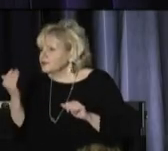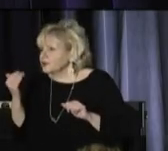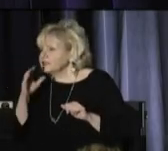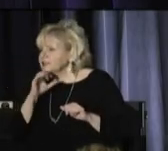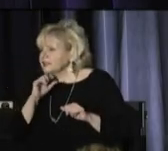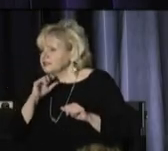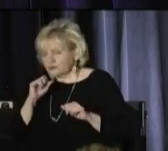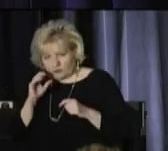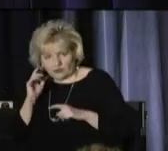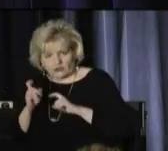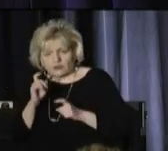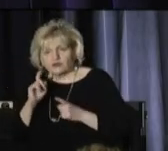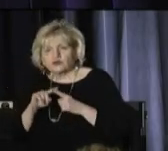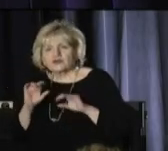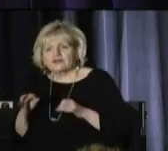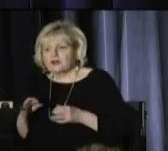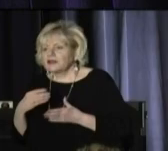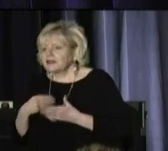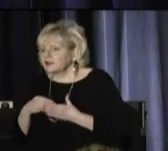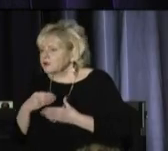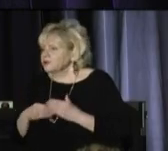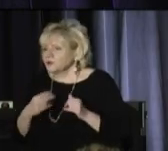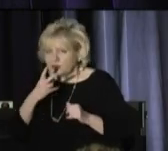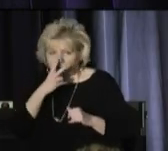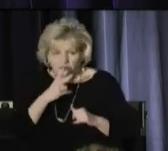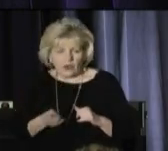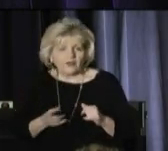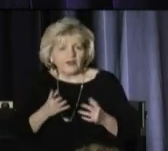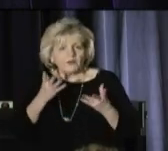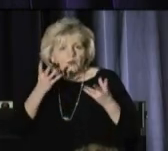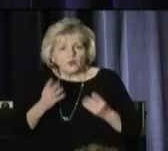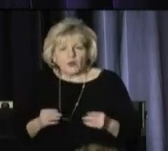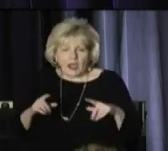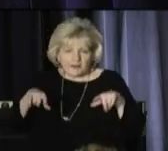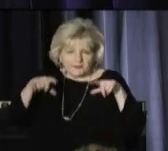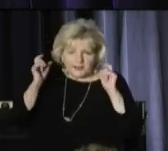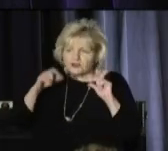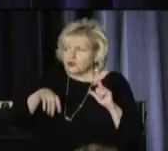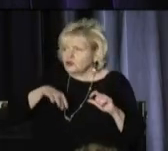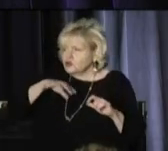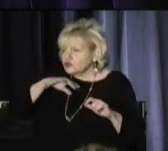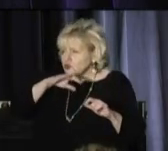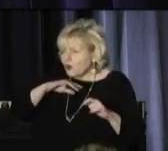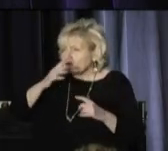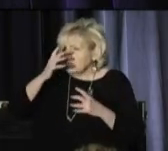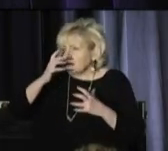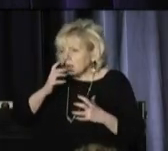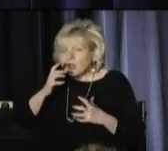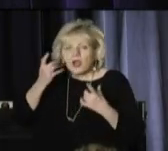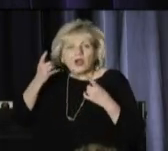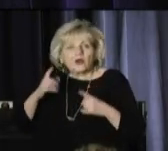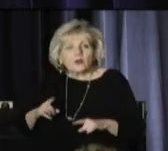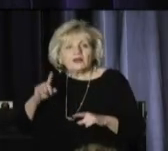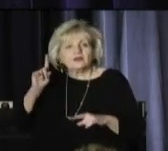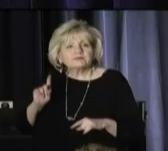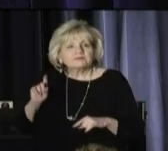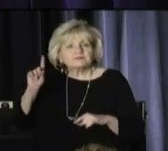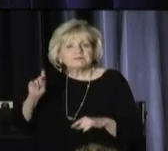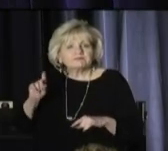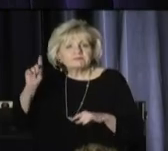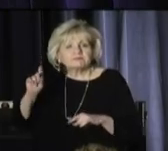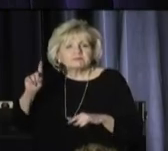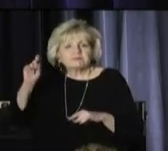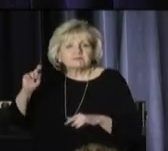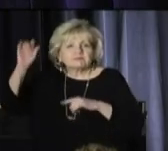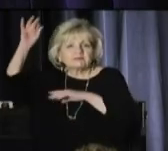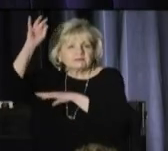income. We saw them wet-faced, dirty, and sunken as they returned home in the late afternoon sun.